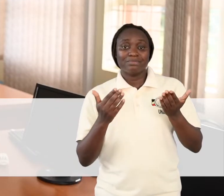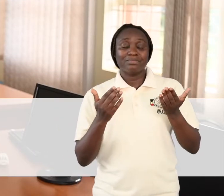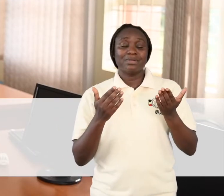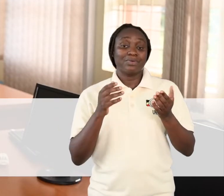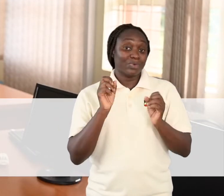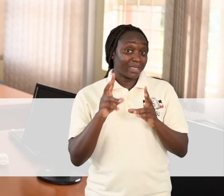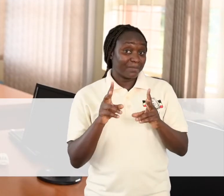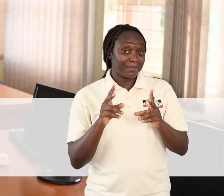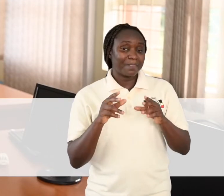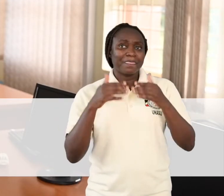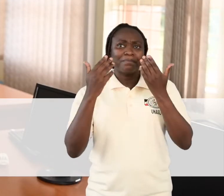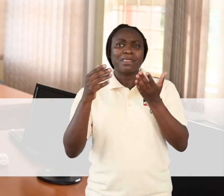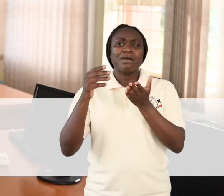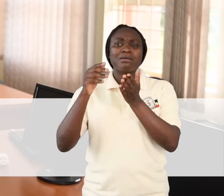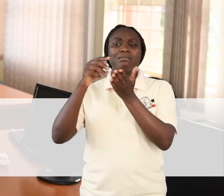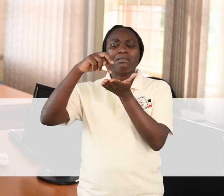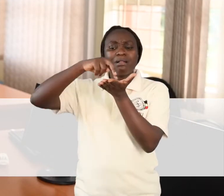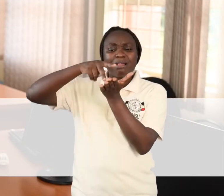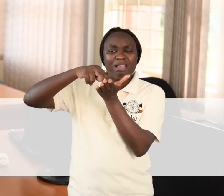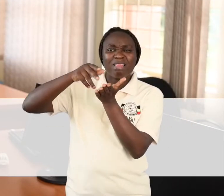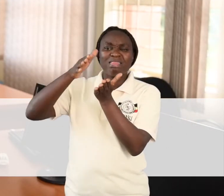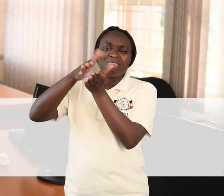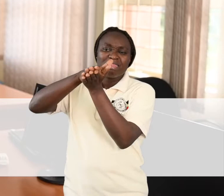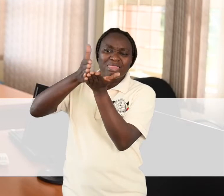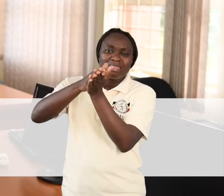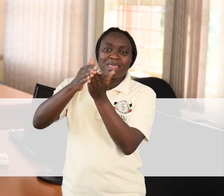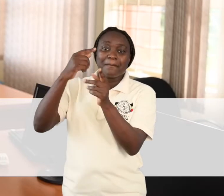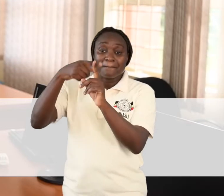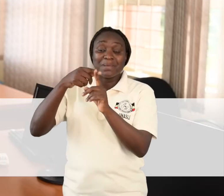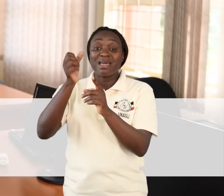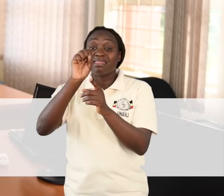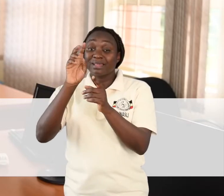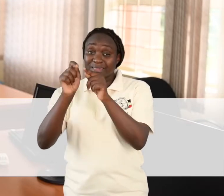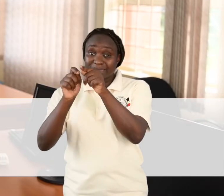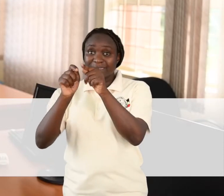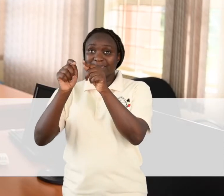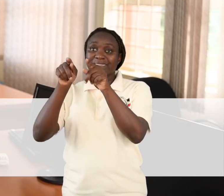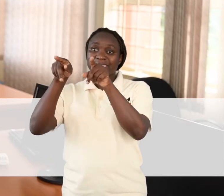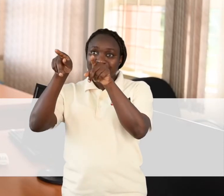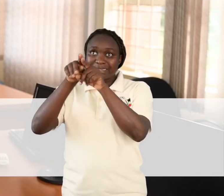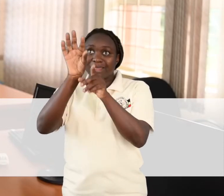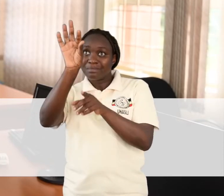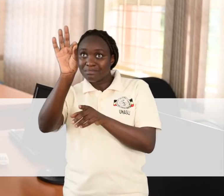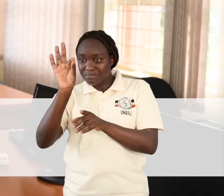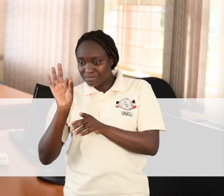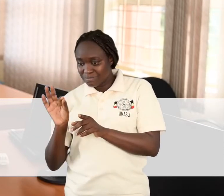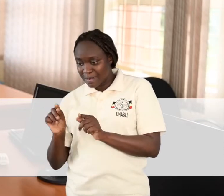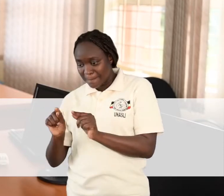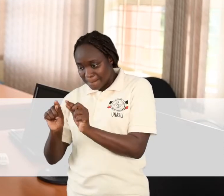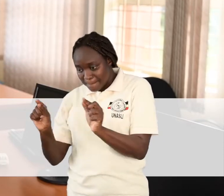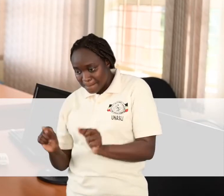Okay? Then we have the mathematical set. It's also a subset.